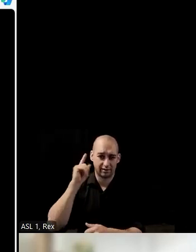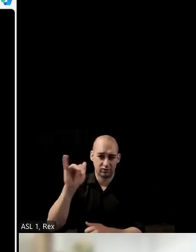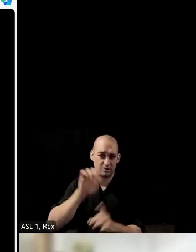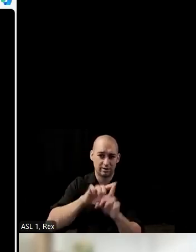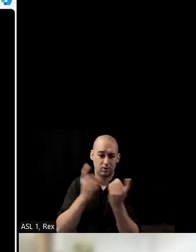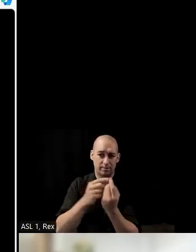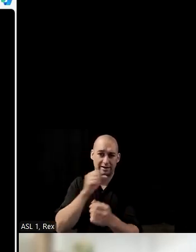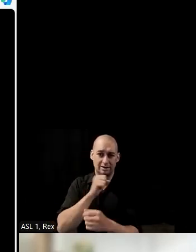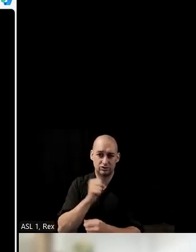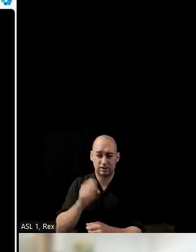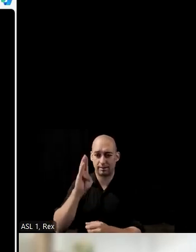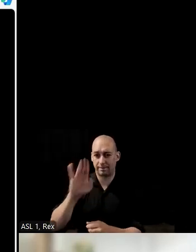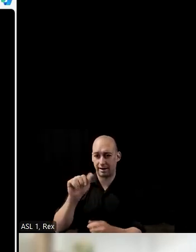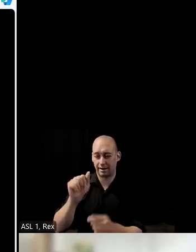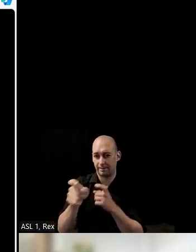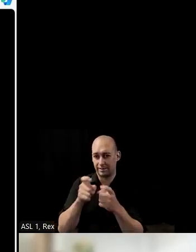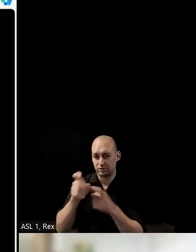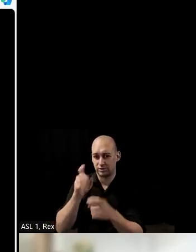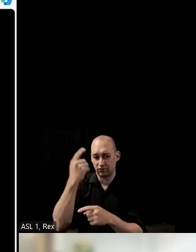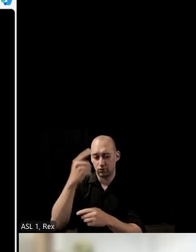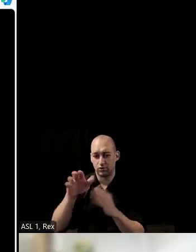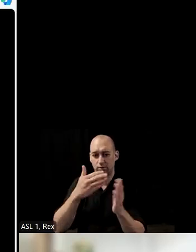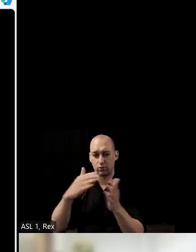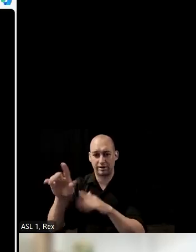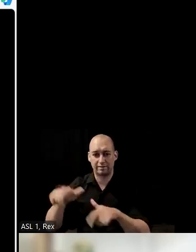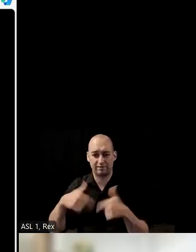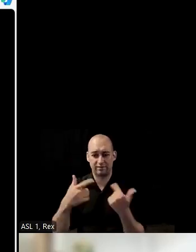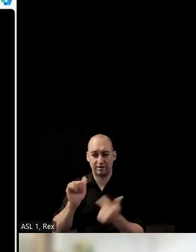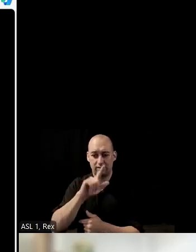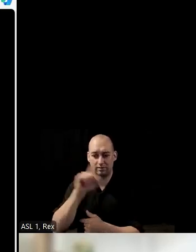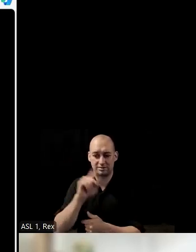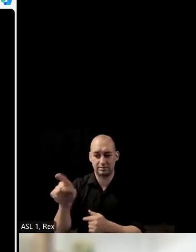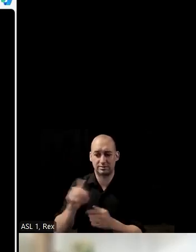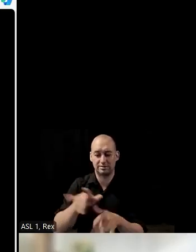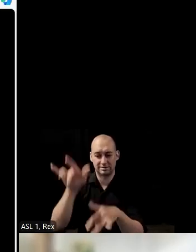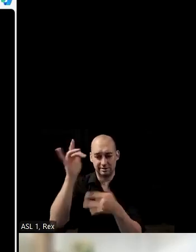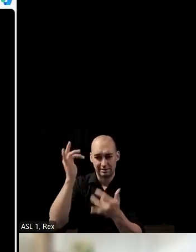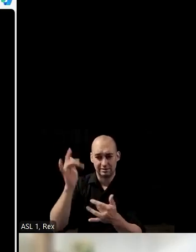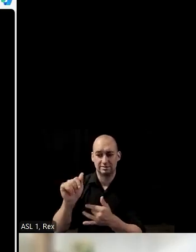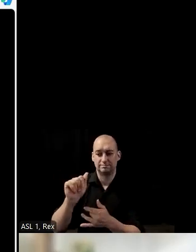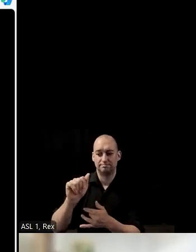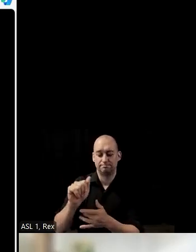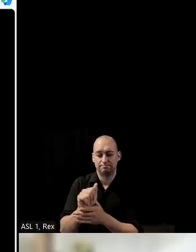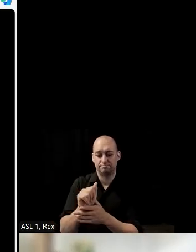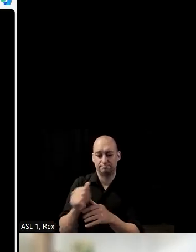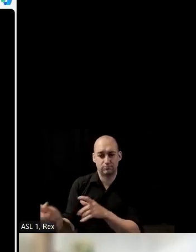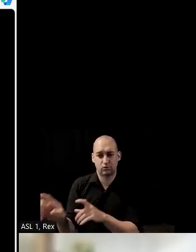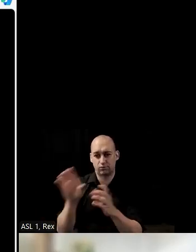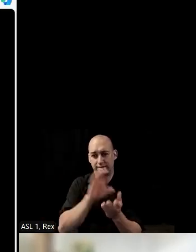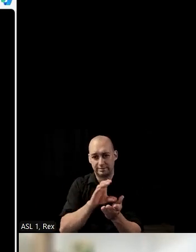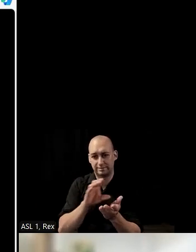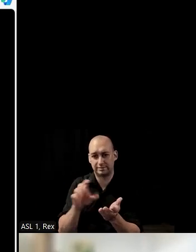by Administration for Community Living Alzheimer's Disease Program Initiative grant for state entities